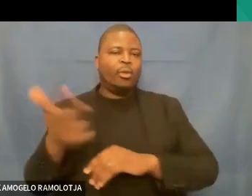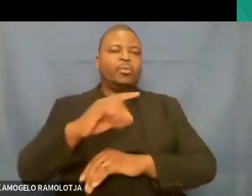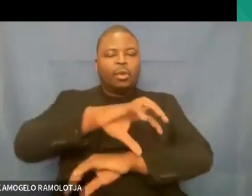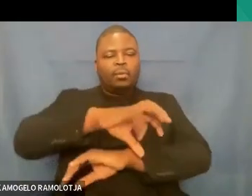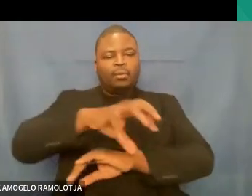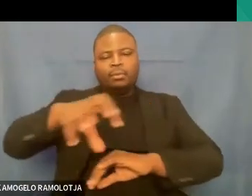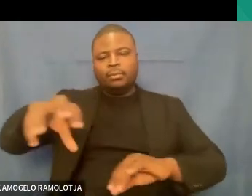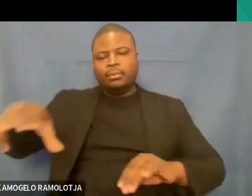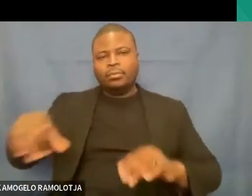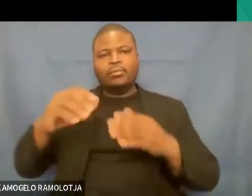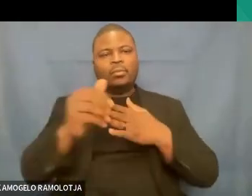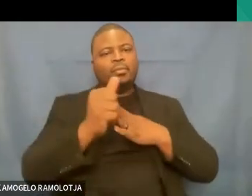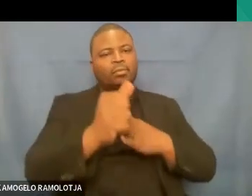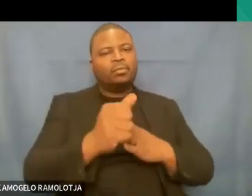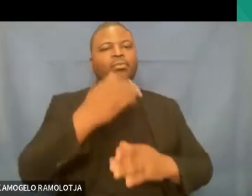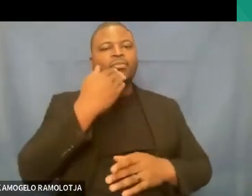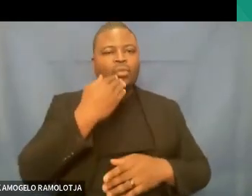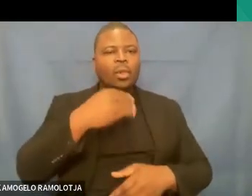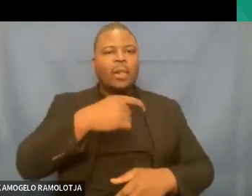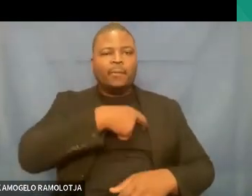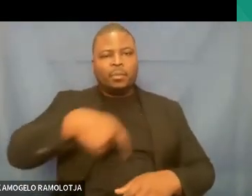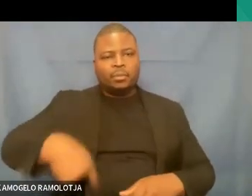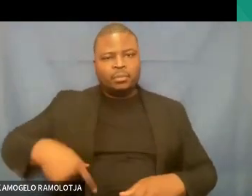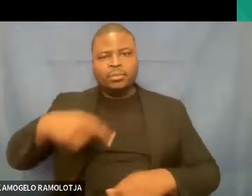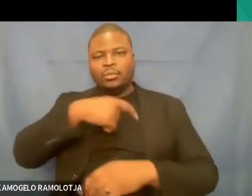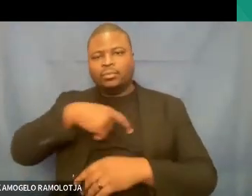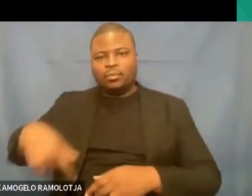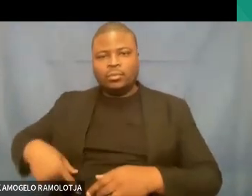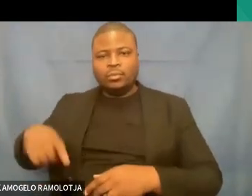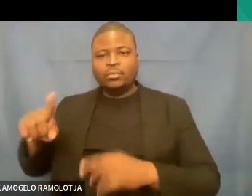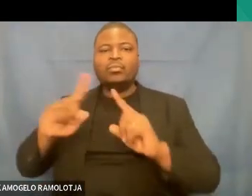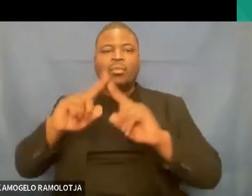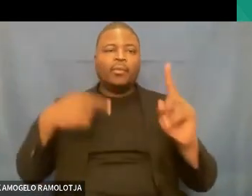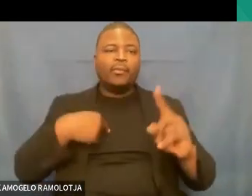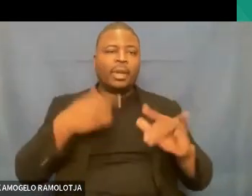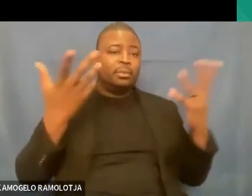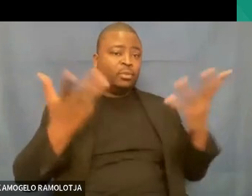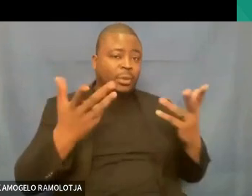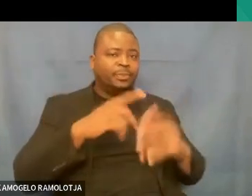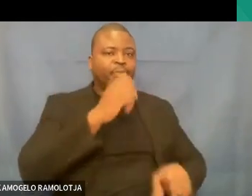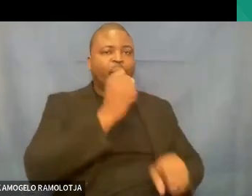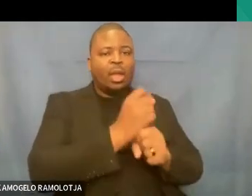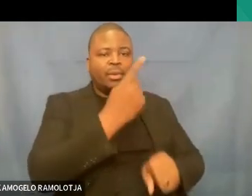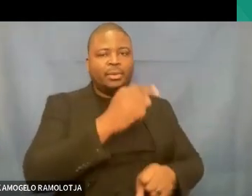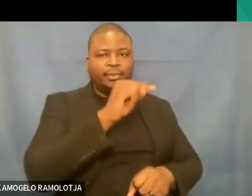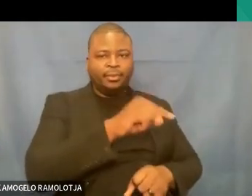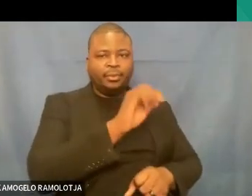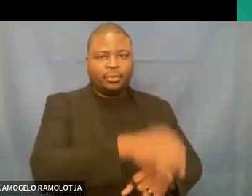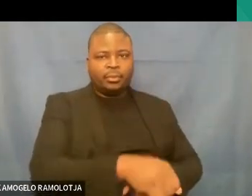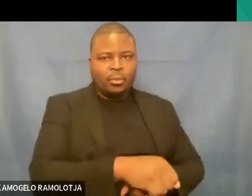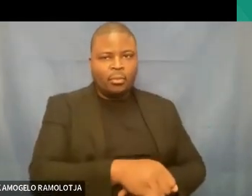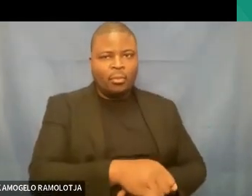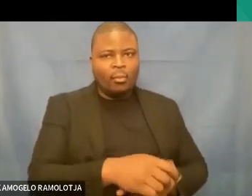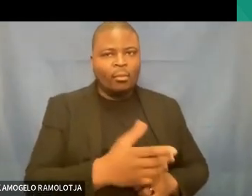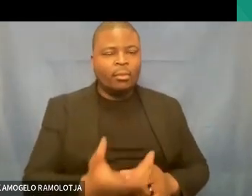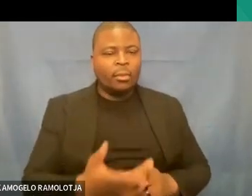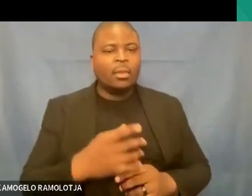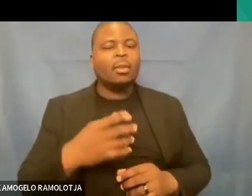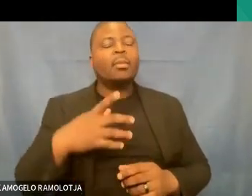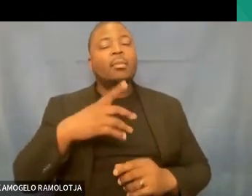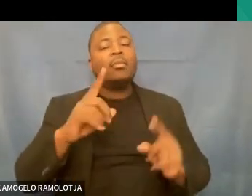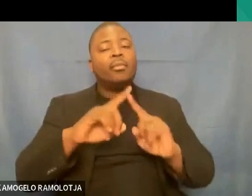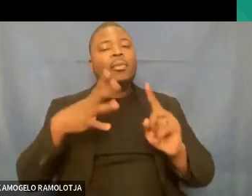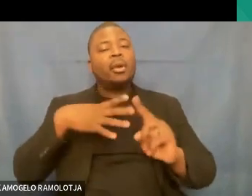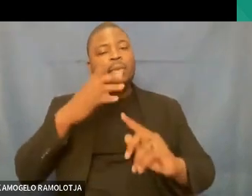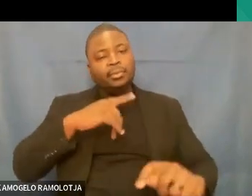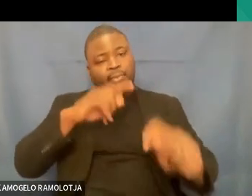the premier of each province. So I am based in Gauteng. And yeah, just to acknowledge you for the